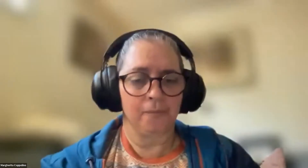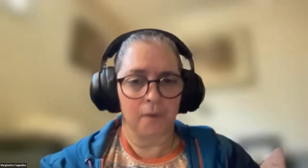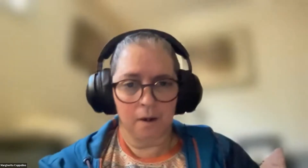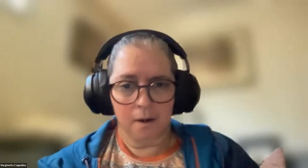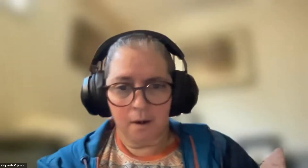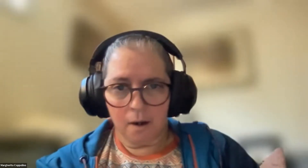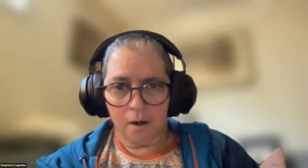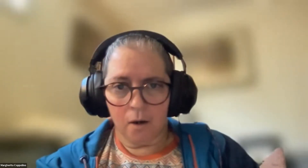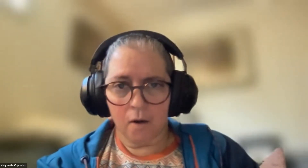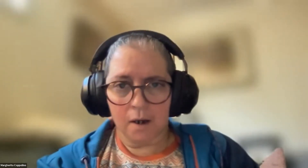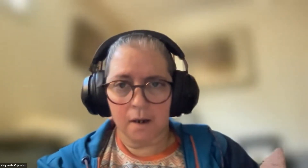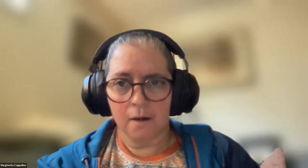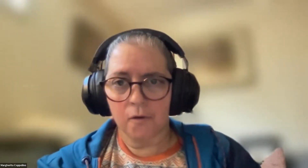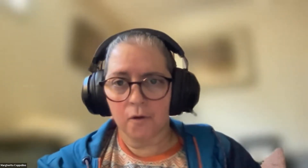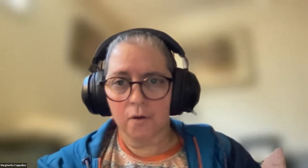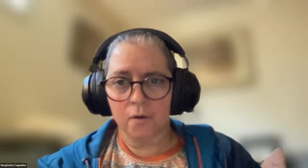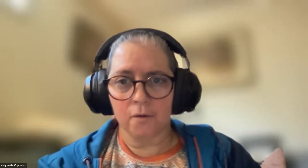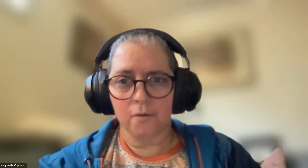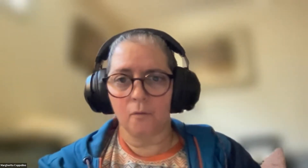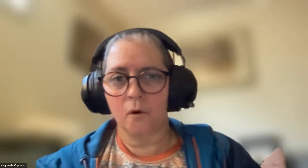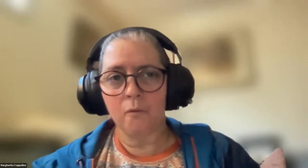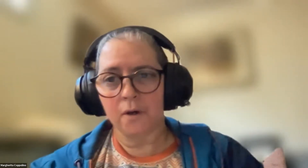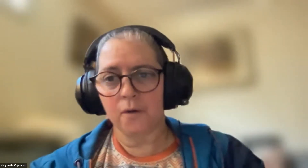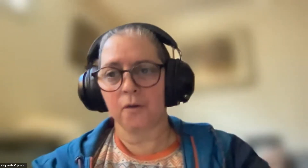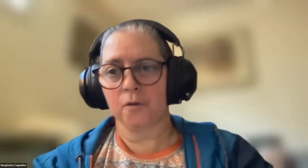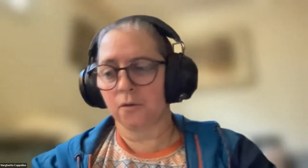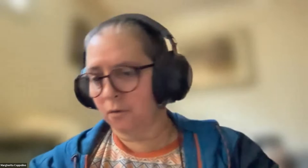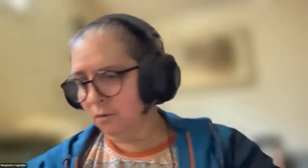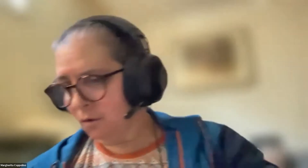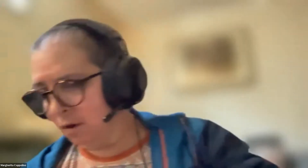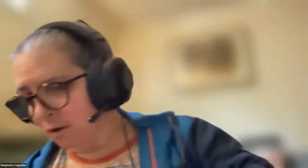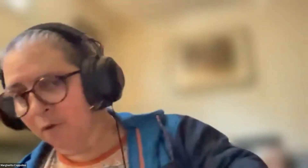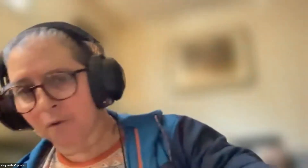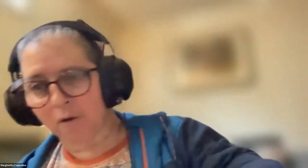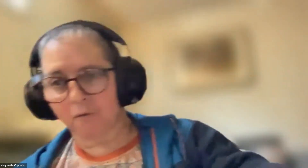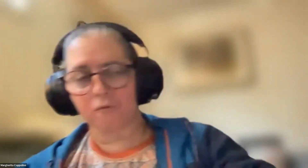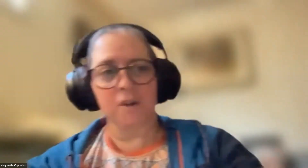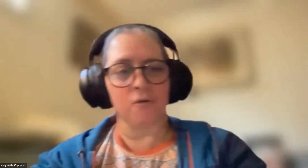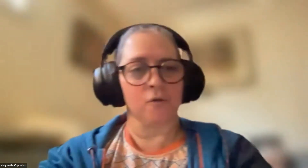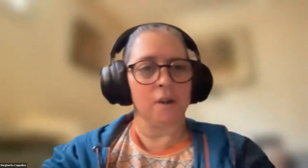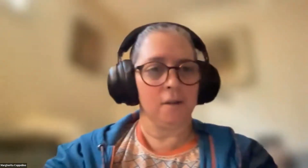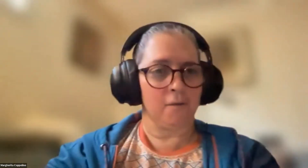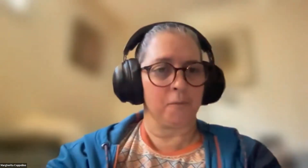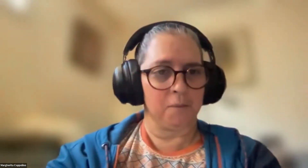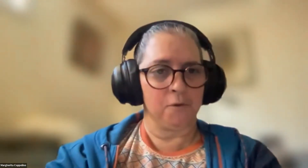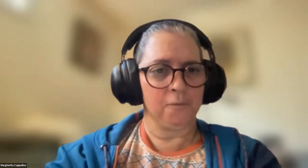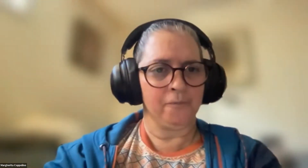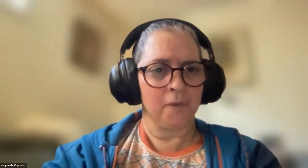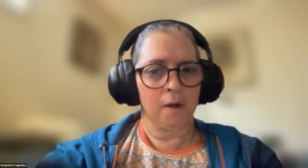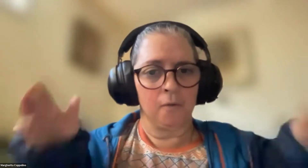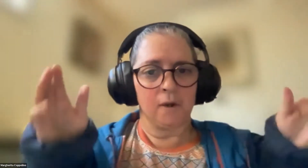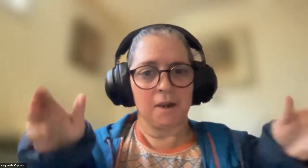Lovely. Okay, so what we're going to do is, because we've got three screens of